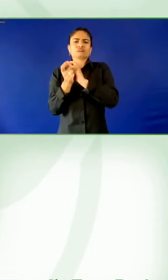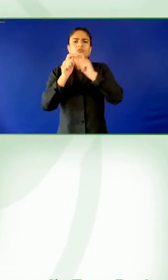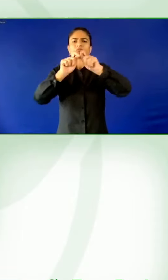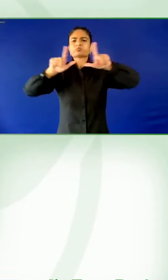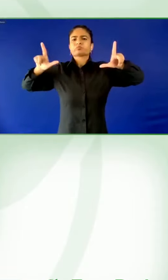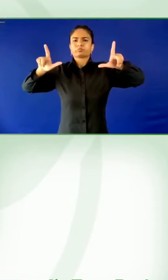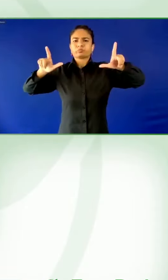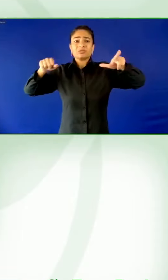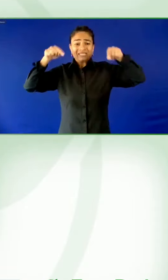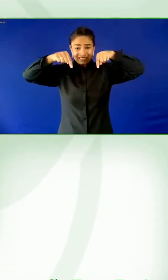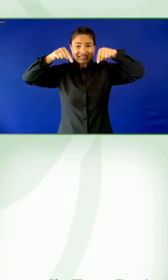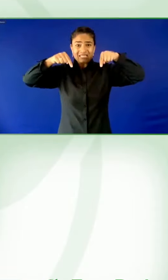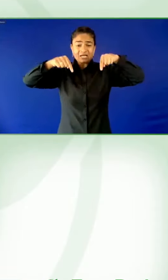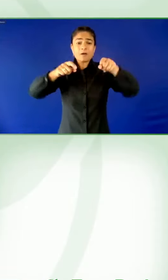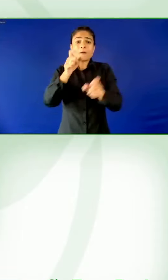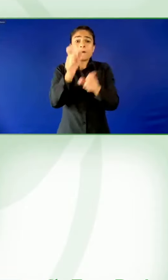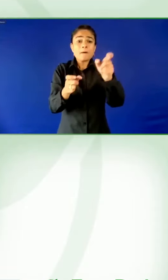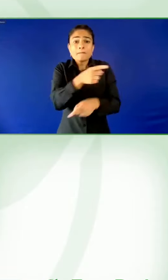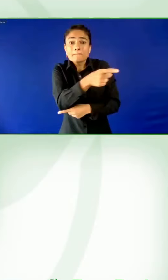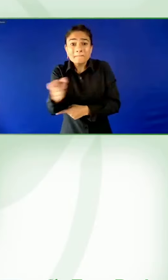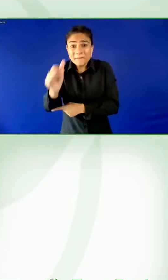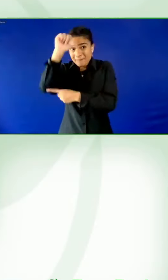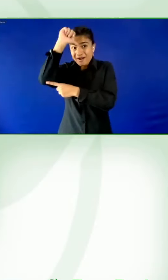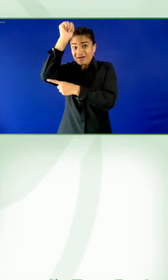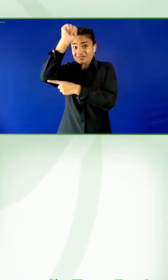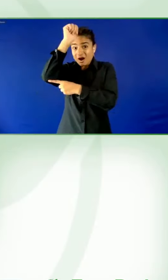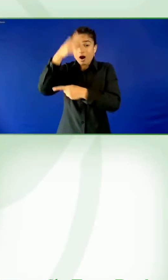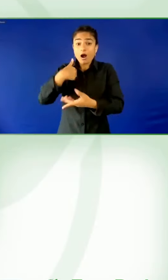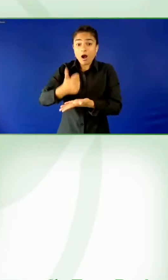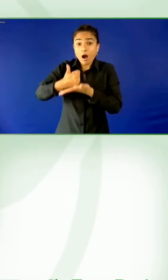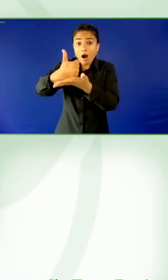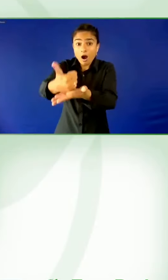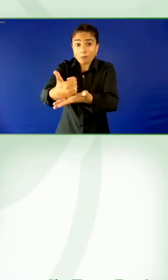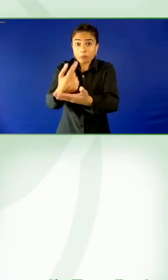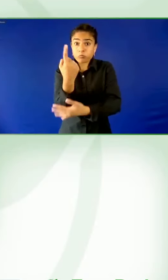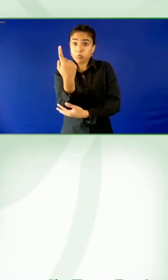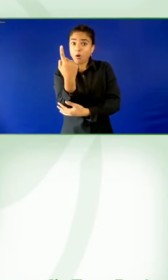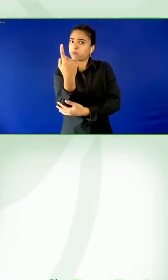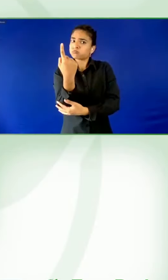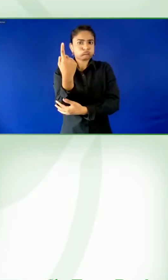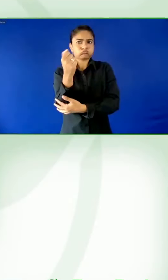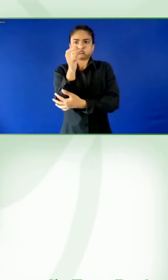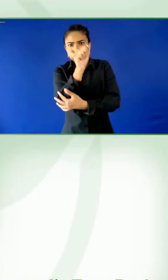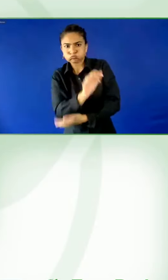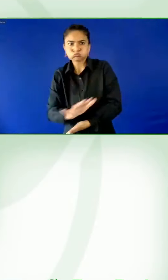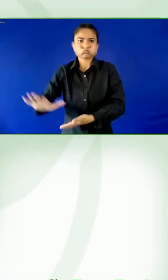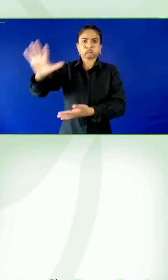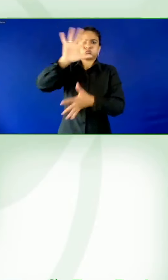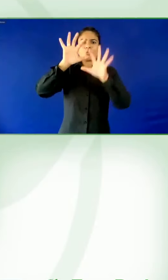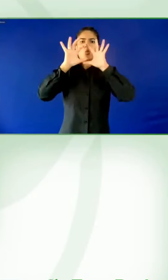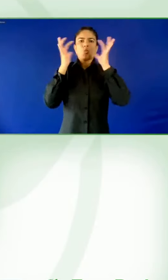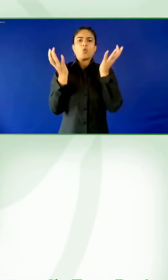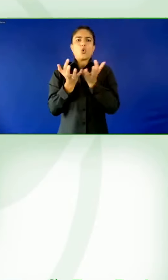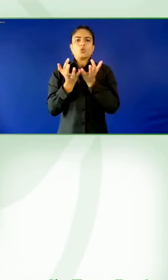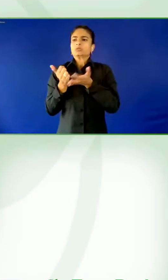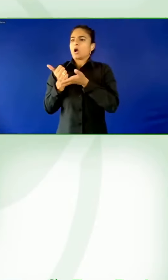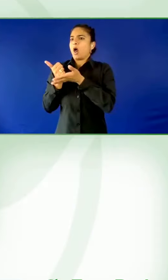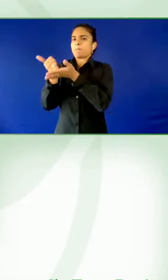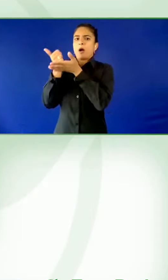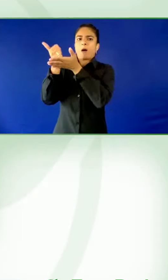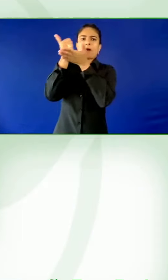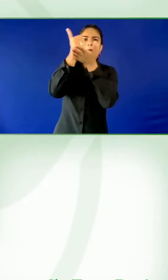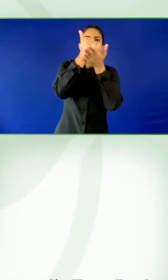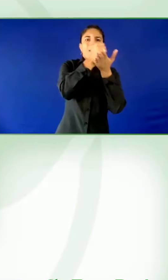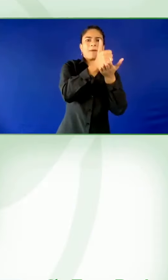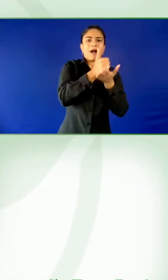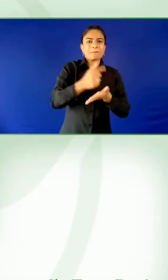the world. And there, our partnership with both the organizations like Google, Enable Me,